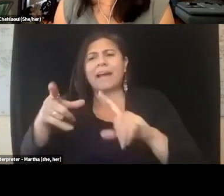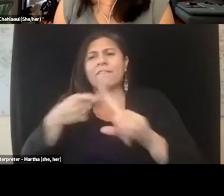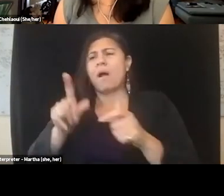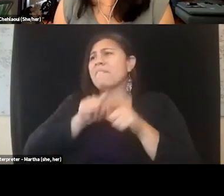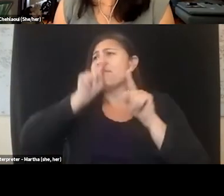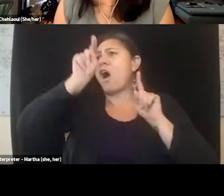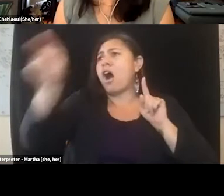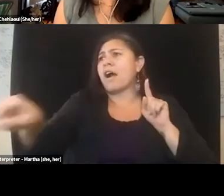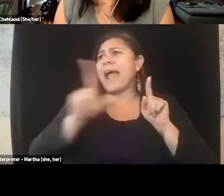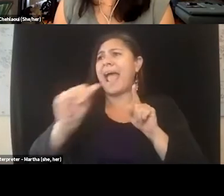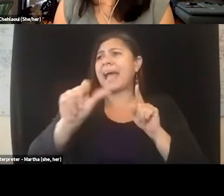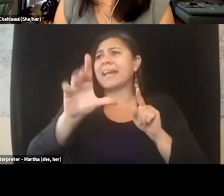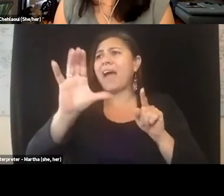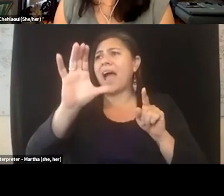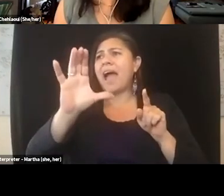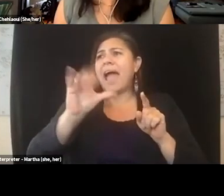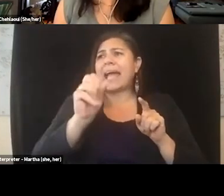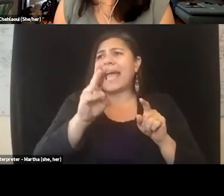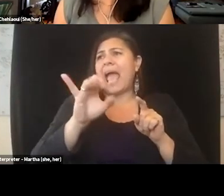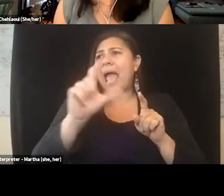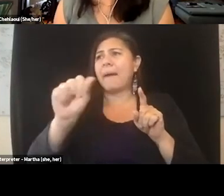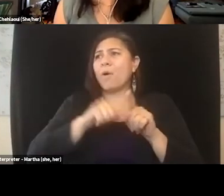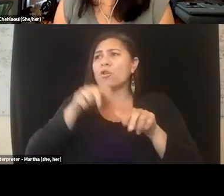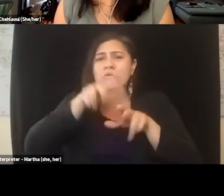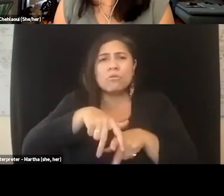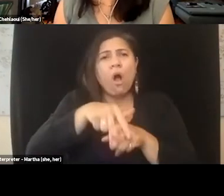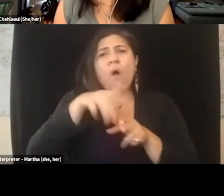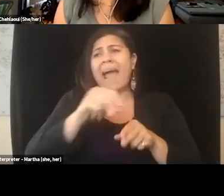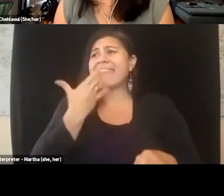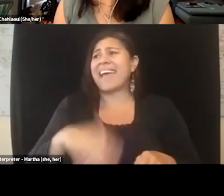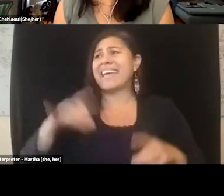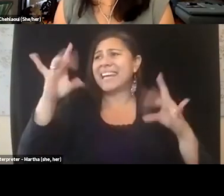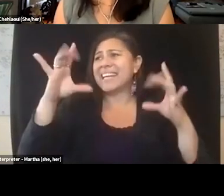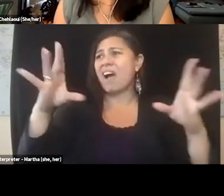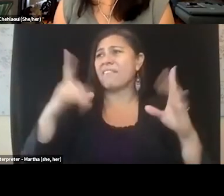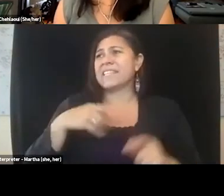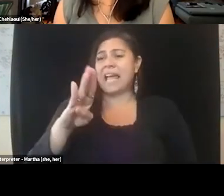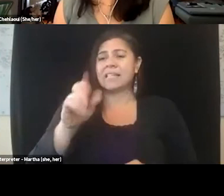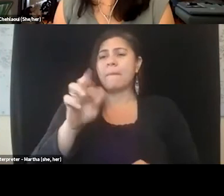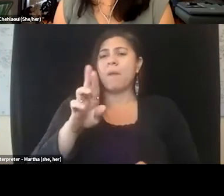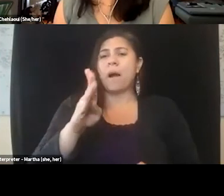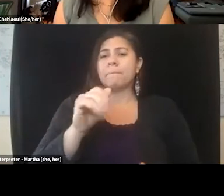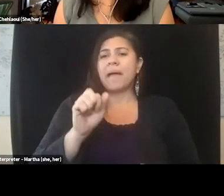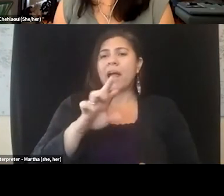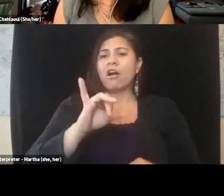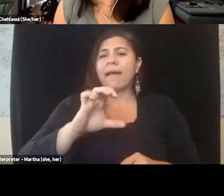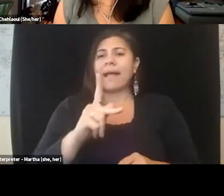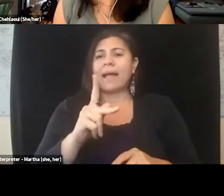camels roam, where it's flat and immense and the heat is intense. It's barbaric, but hey, it's home.